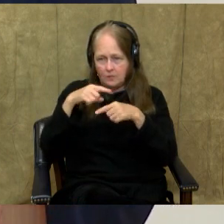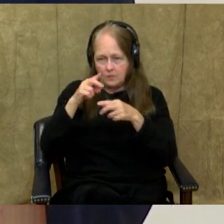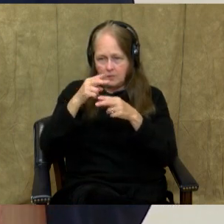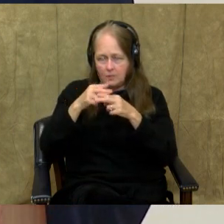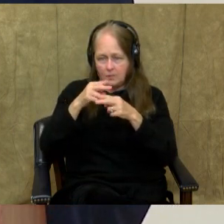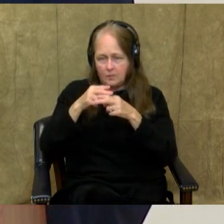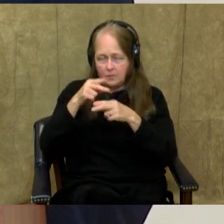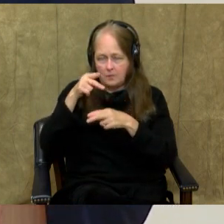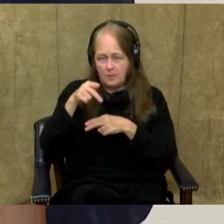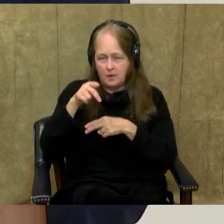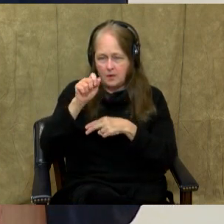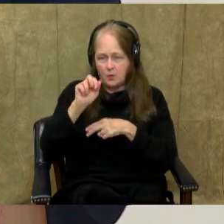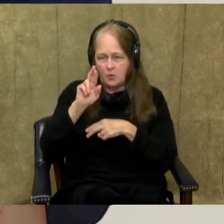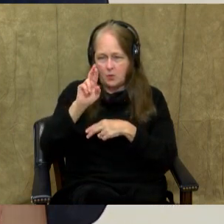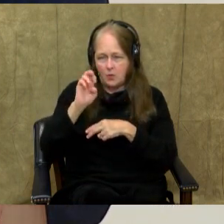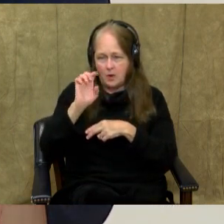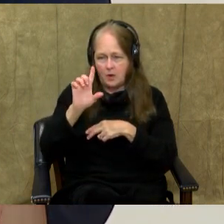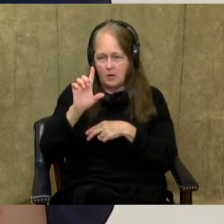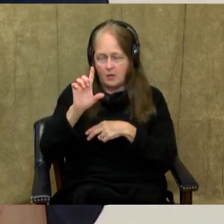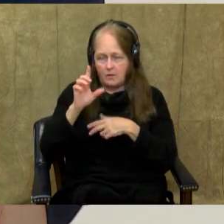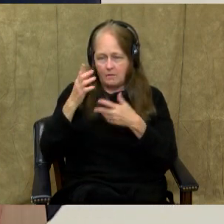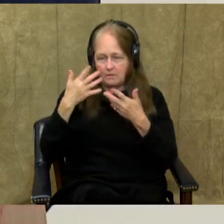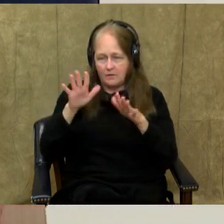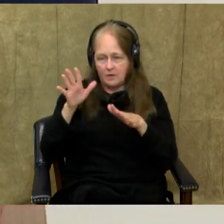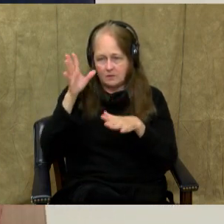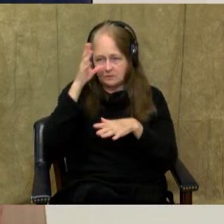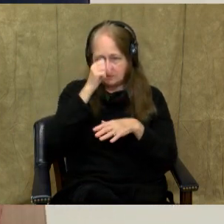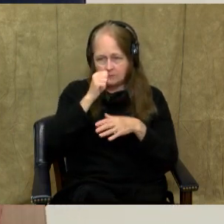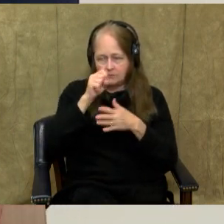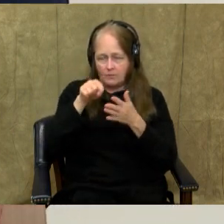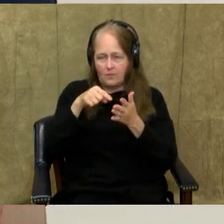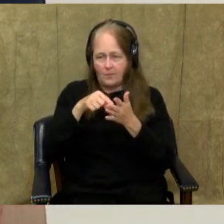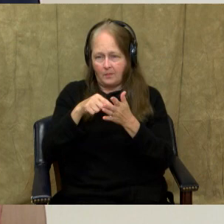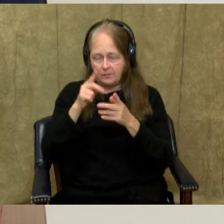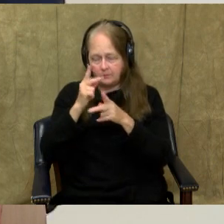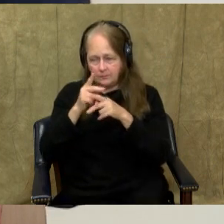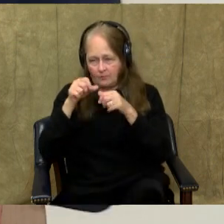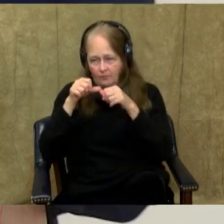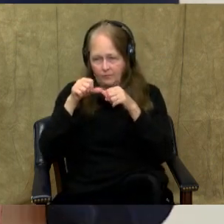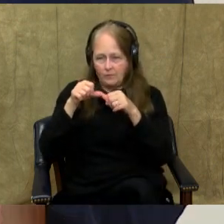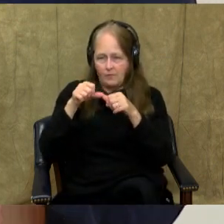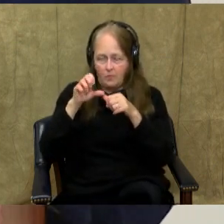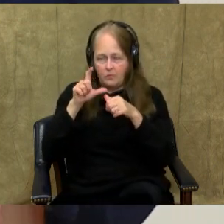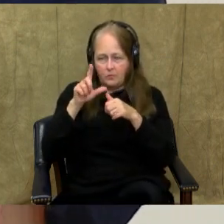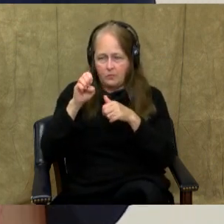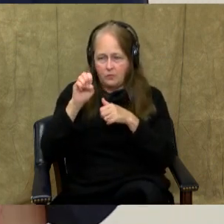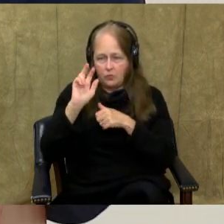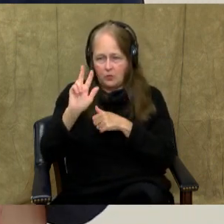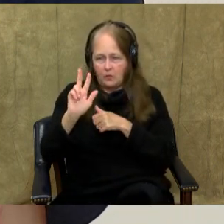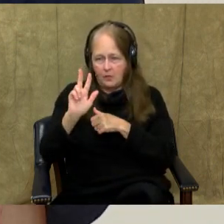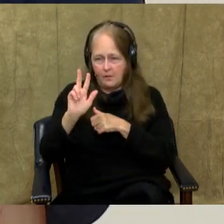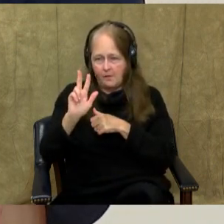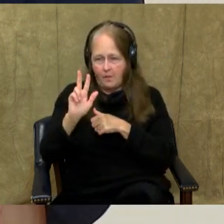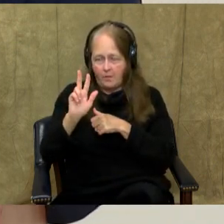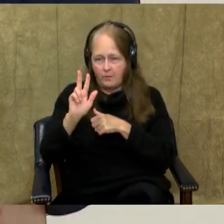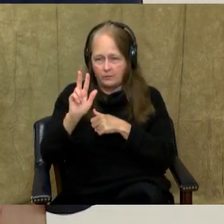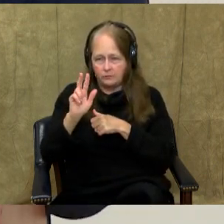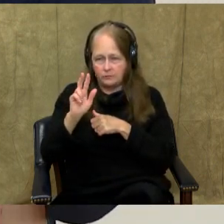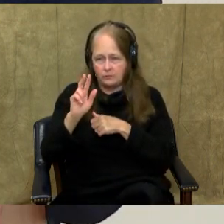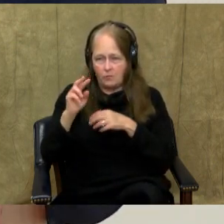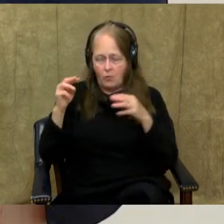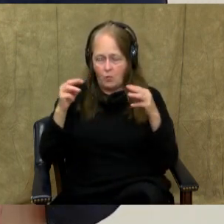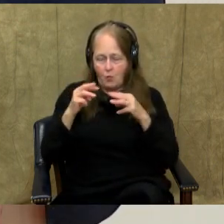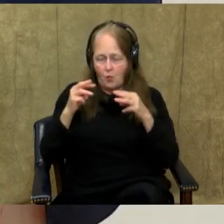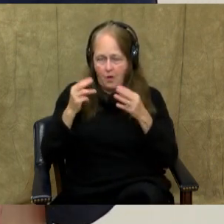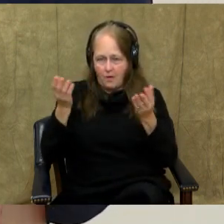name of parallels, you have probably already guessed this. But let's keep going. Clue number 3. A war